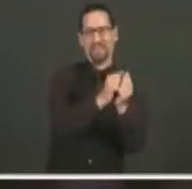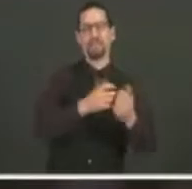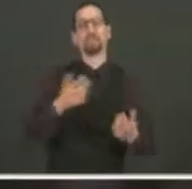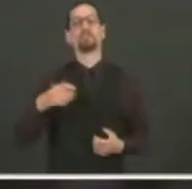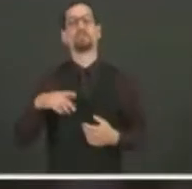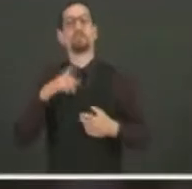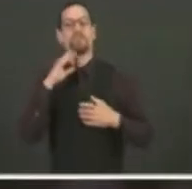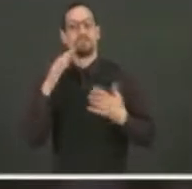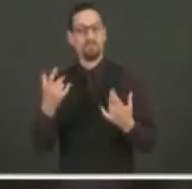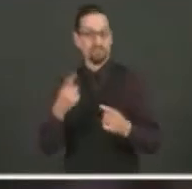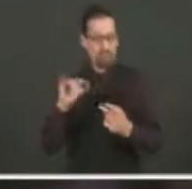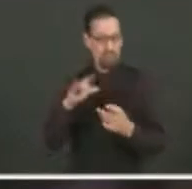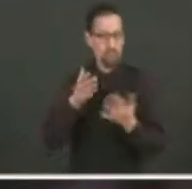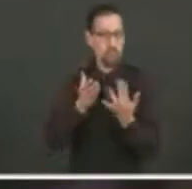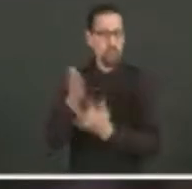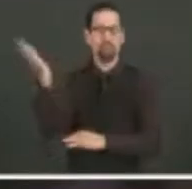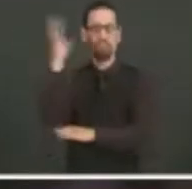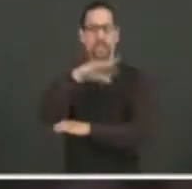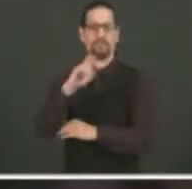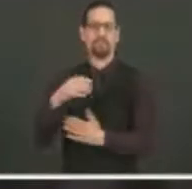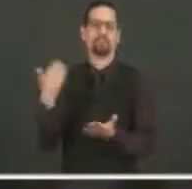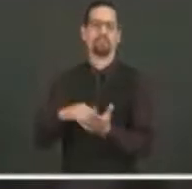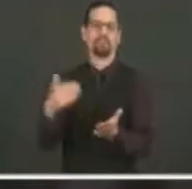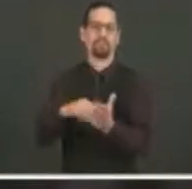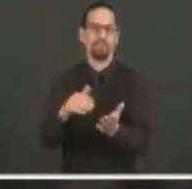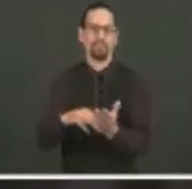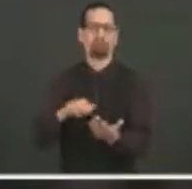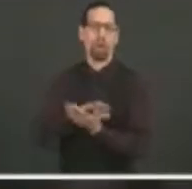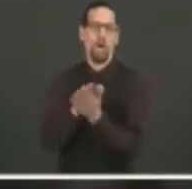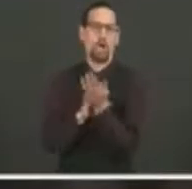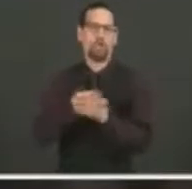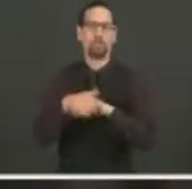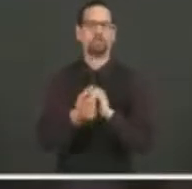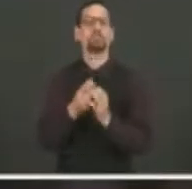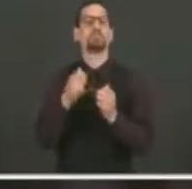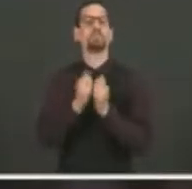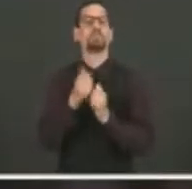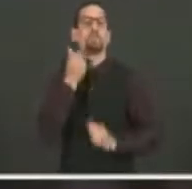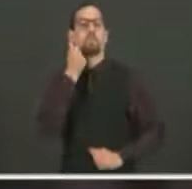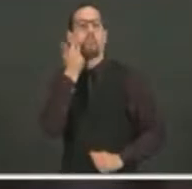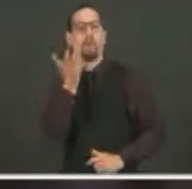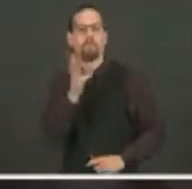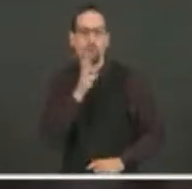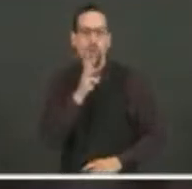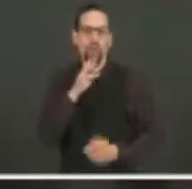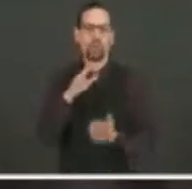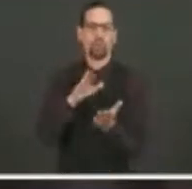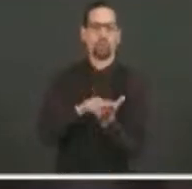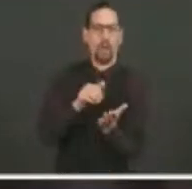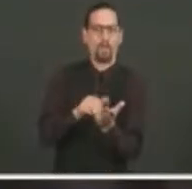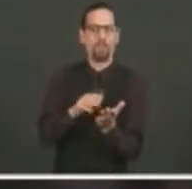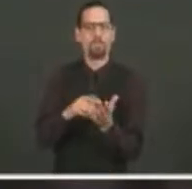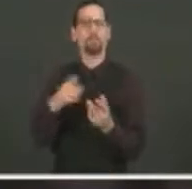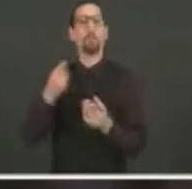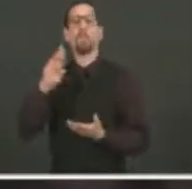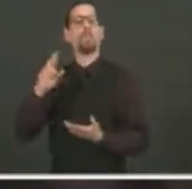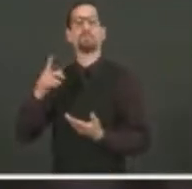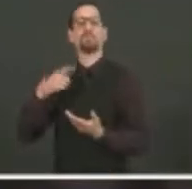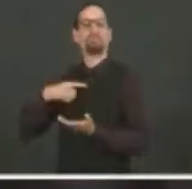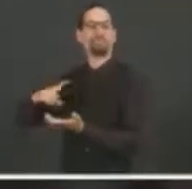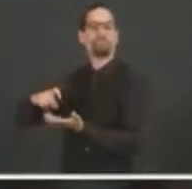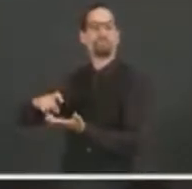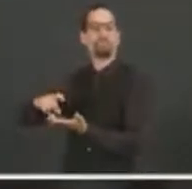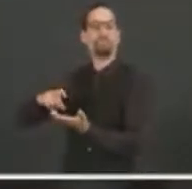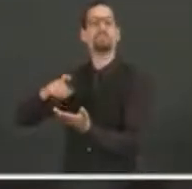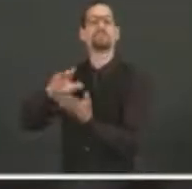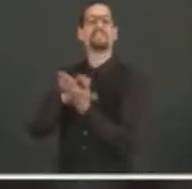using warm water and soap, or if they're not available, hand sanitizer or at least 60% alcohol. Do regular